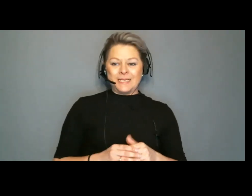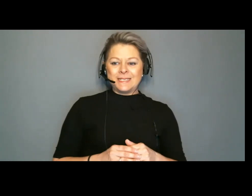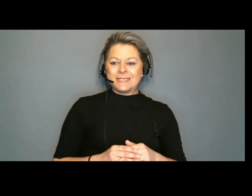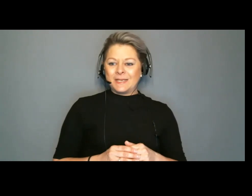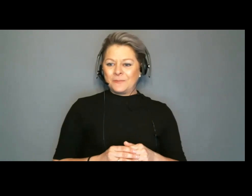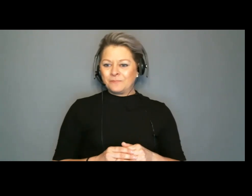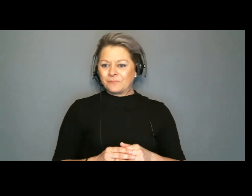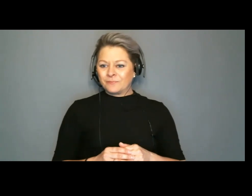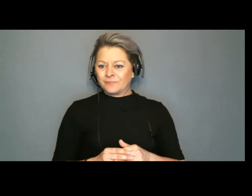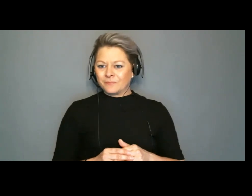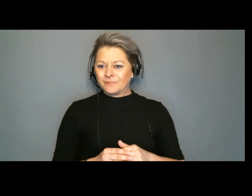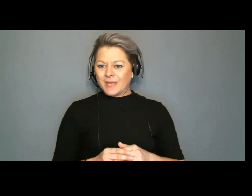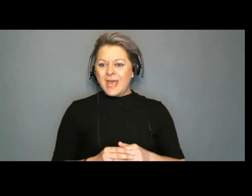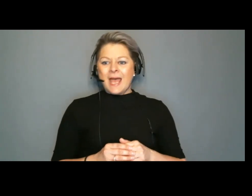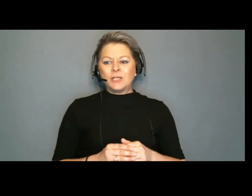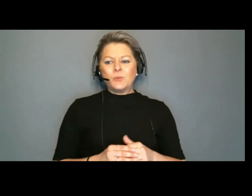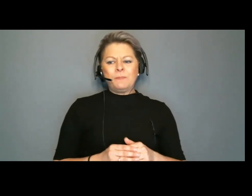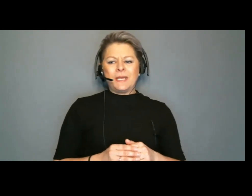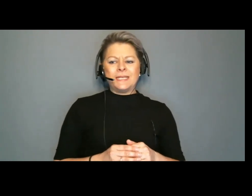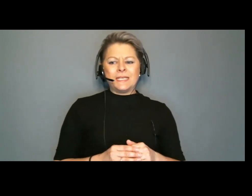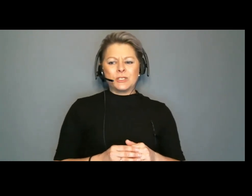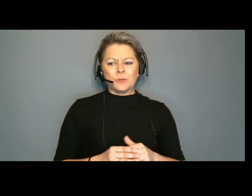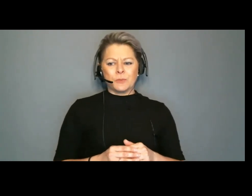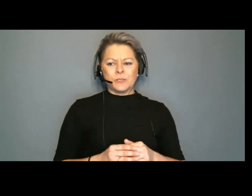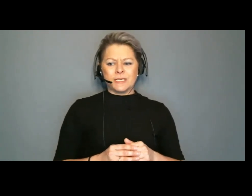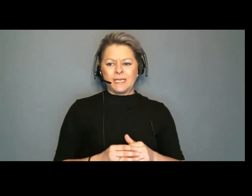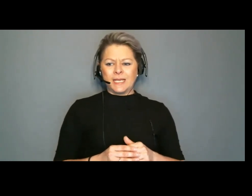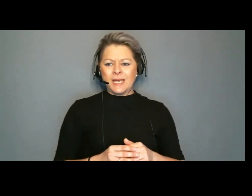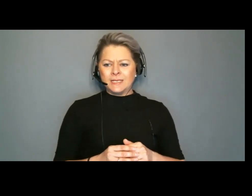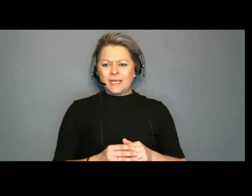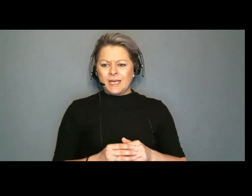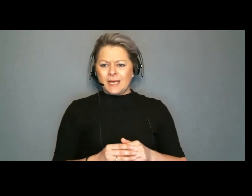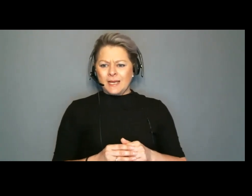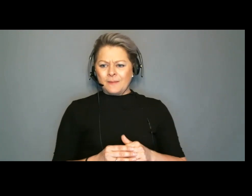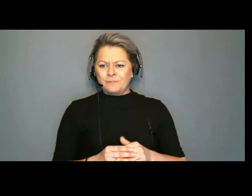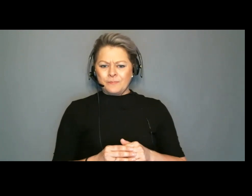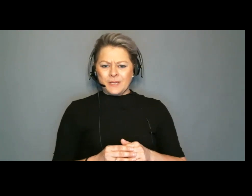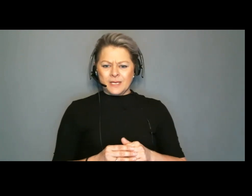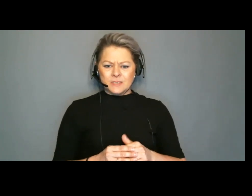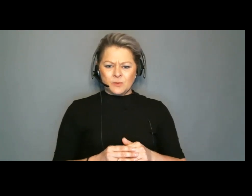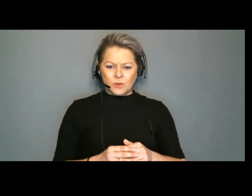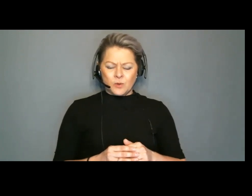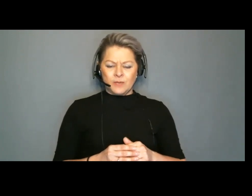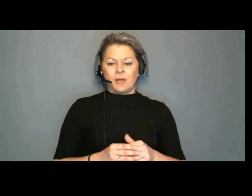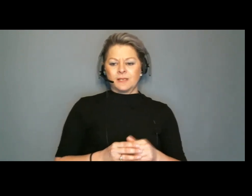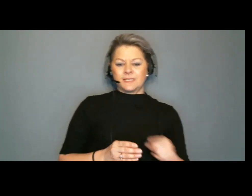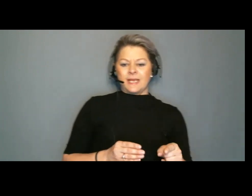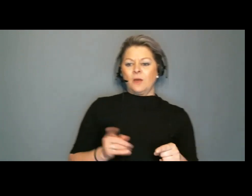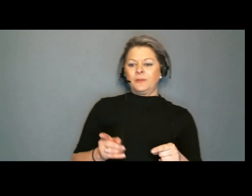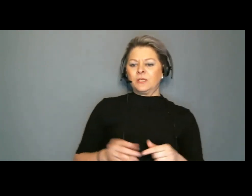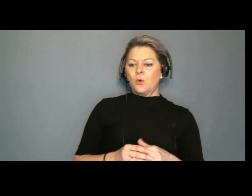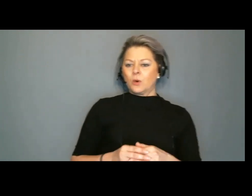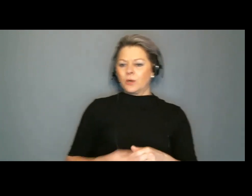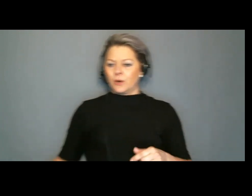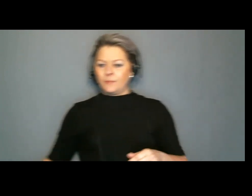moment, please? Yep. How do we pin the interpreter, Danica? Because we're going, Miles is saying